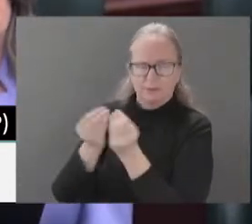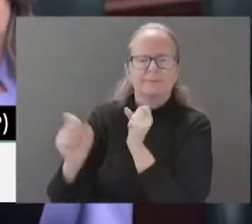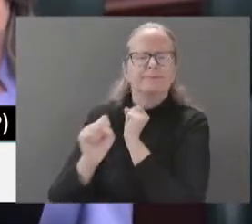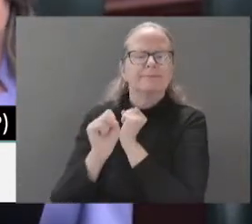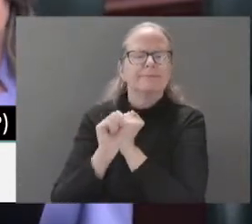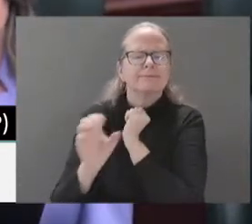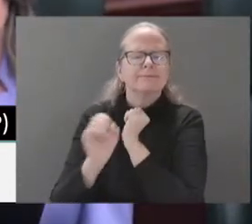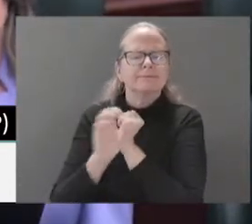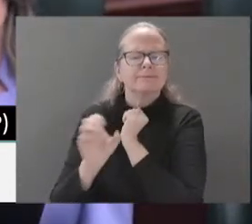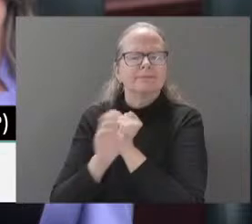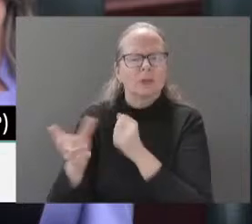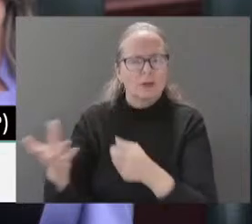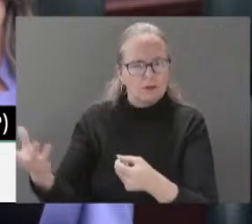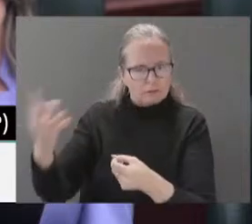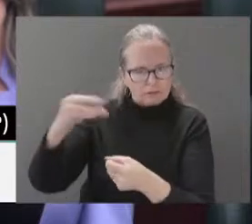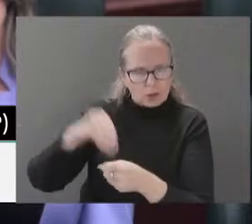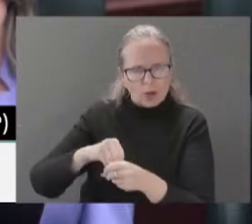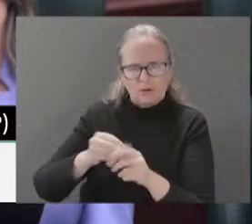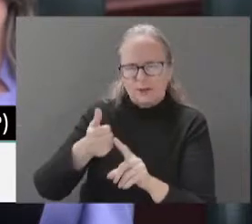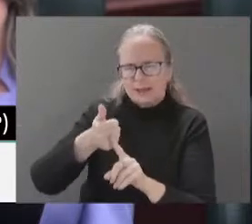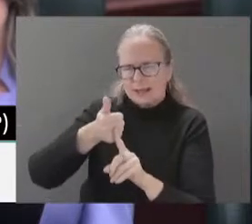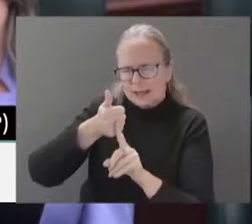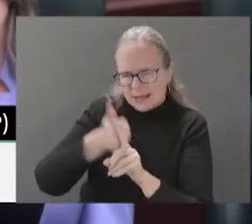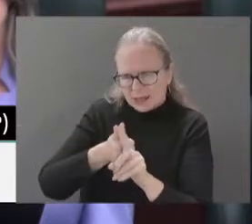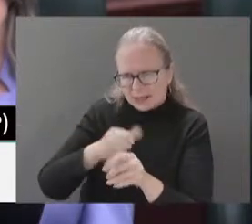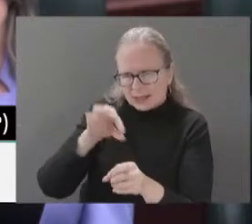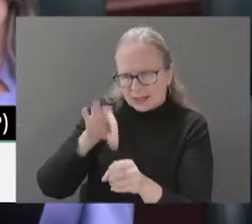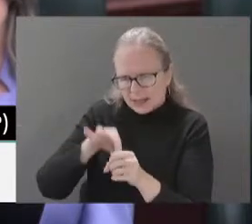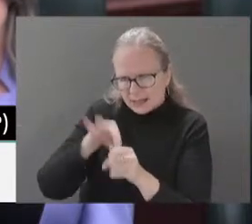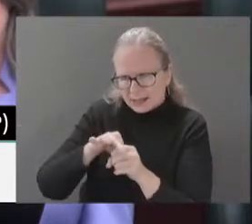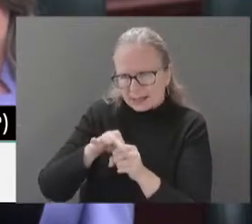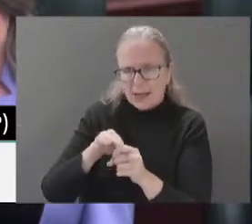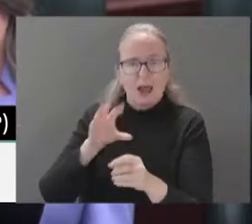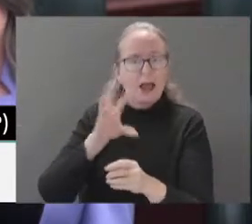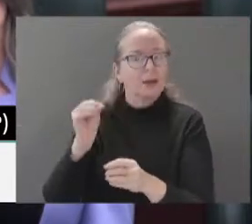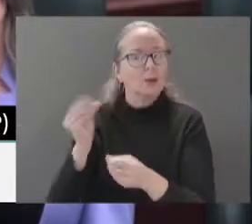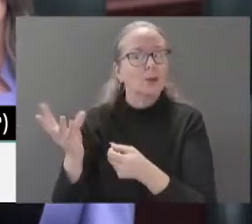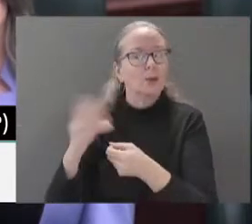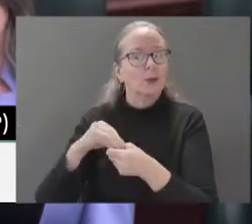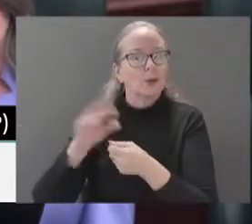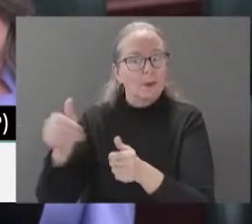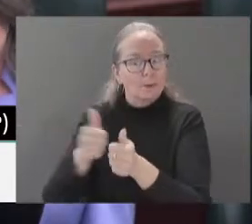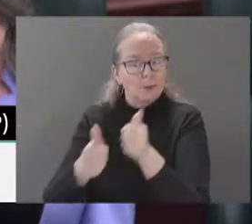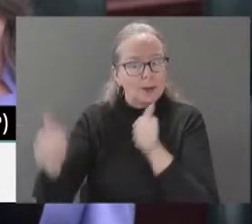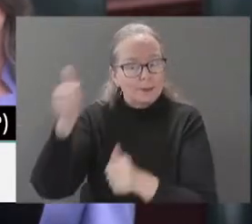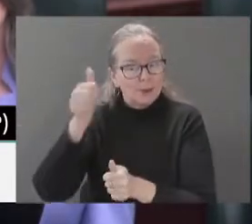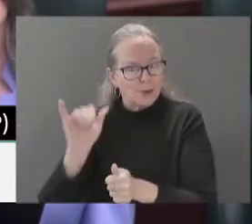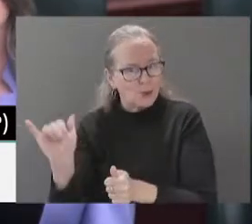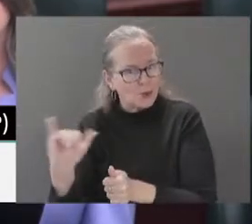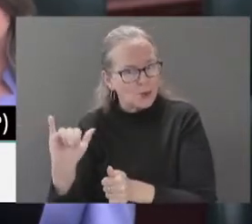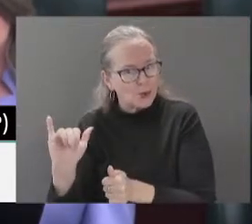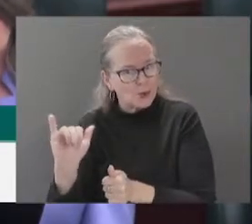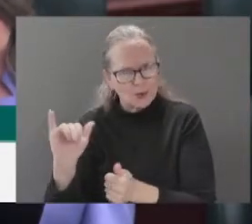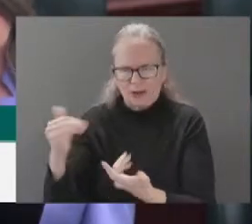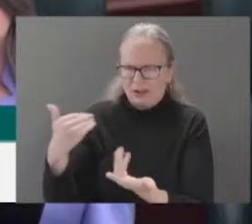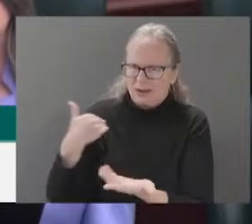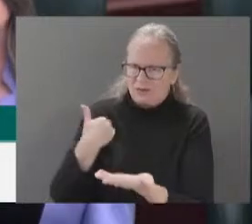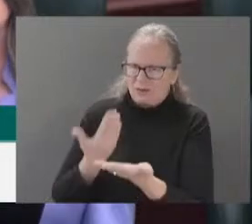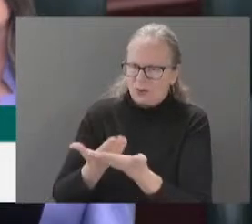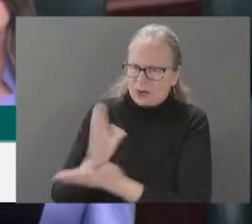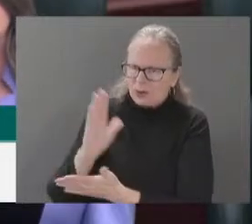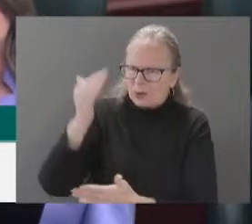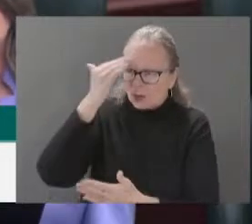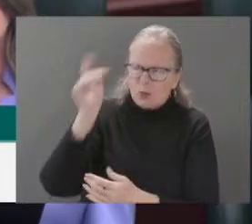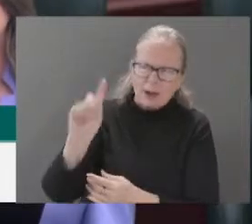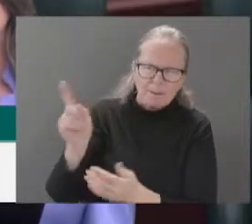leadership election and albertans have every right to know where they get money from where they spend it what they spend it on it is required by the